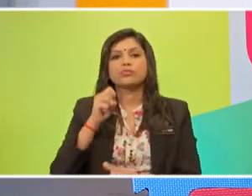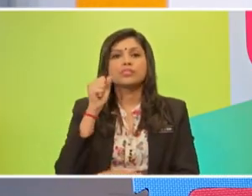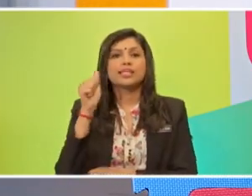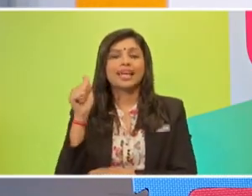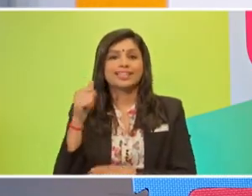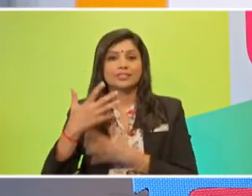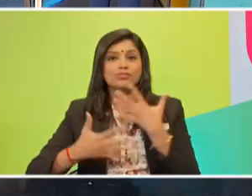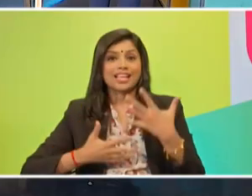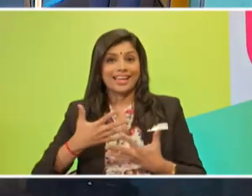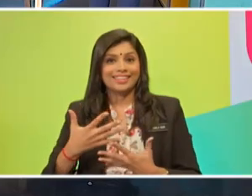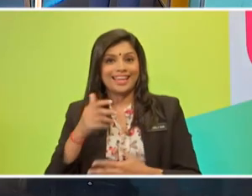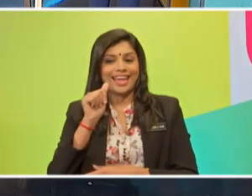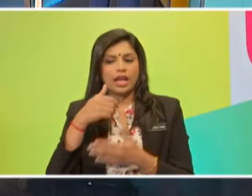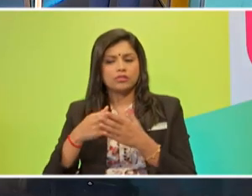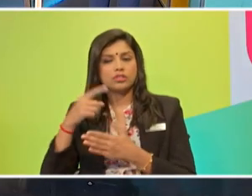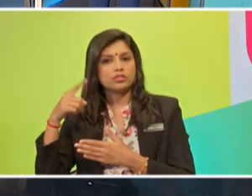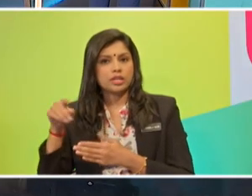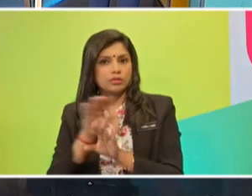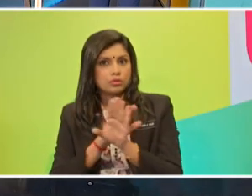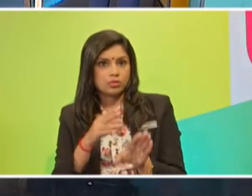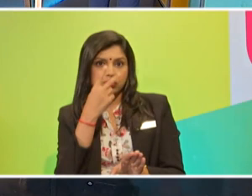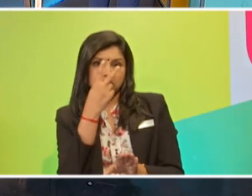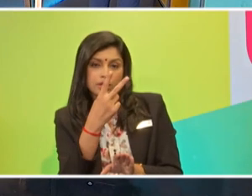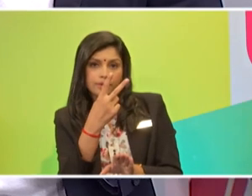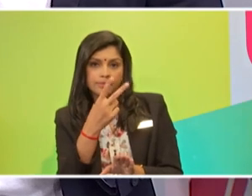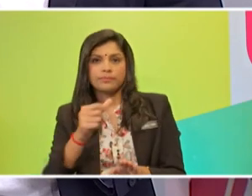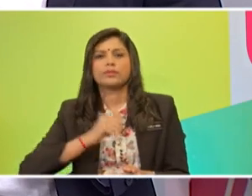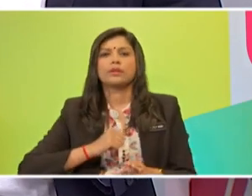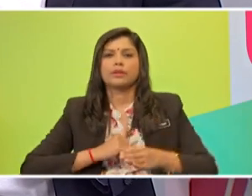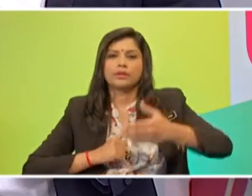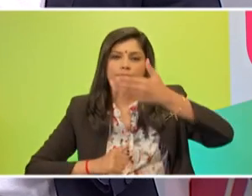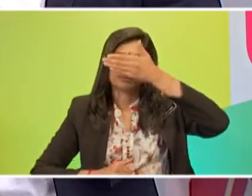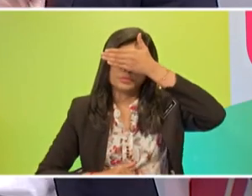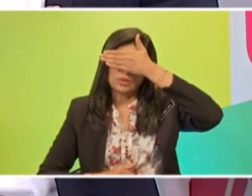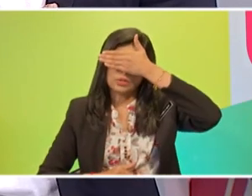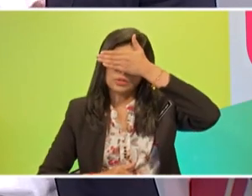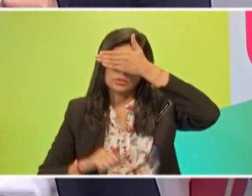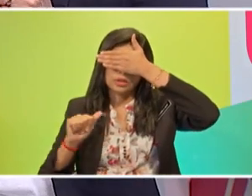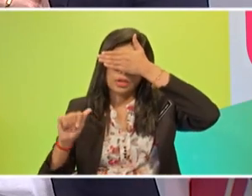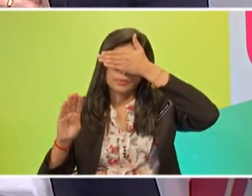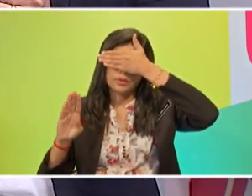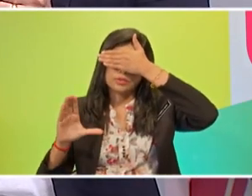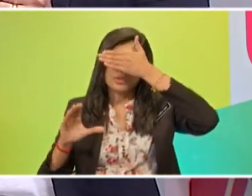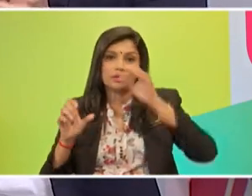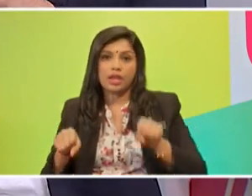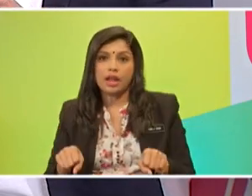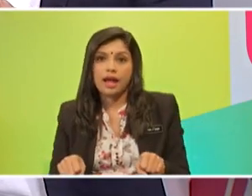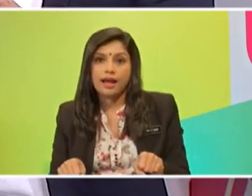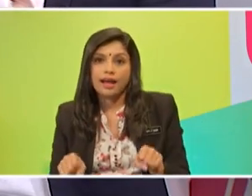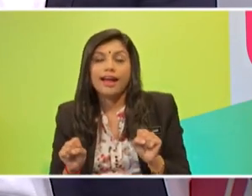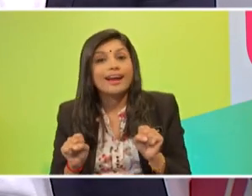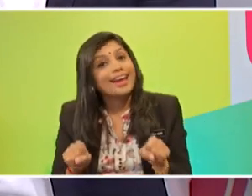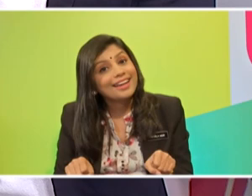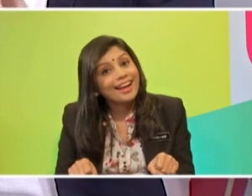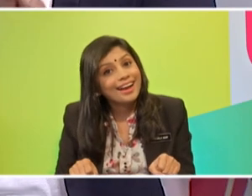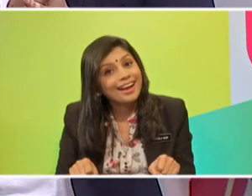chart? Yes. Oh, no. Okay. Earlier, we sang the ABC song, so maybe I can sing it. Is